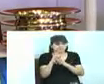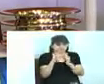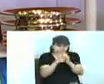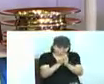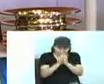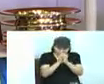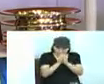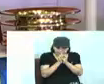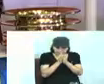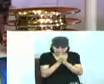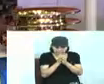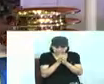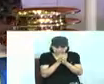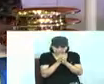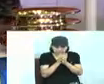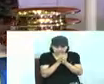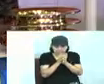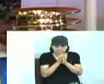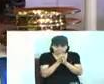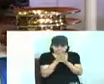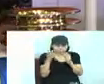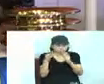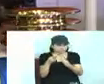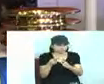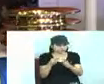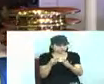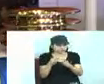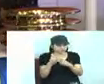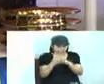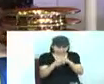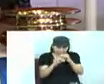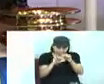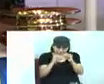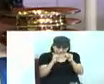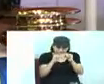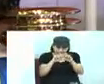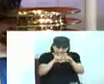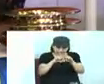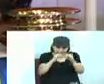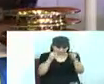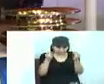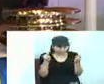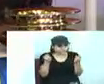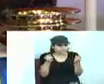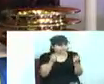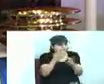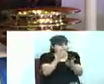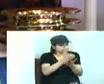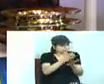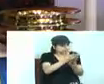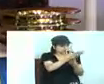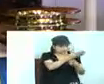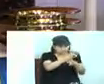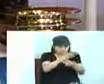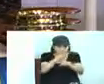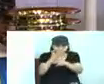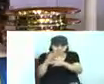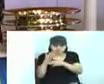and certainly the bread was broken, and the cup was shared. Yes.